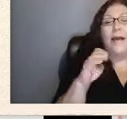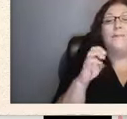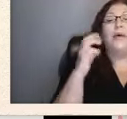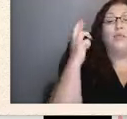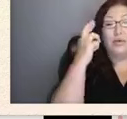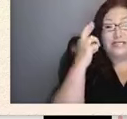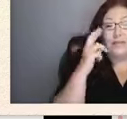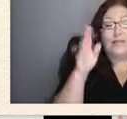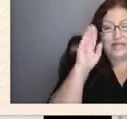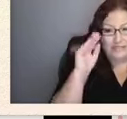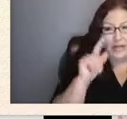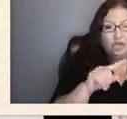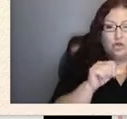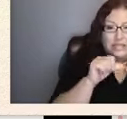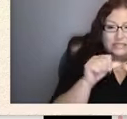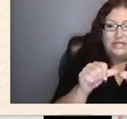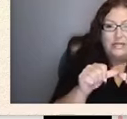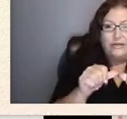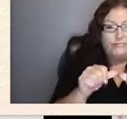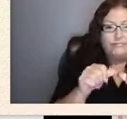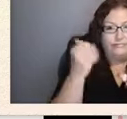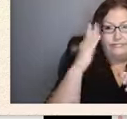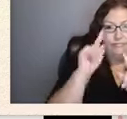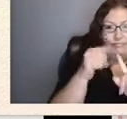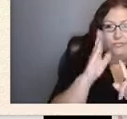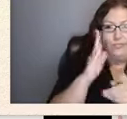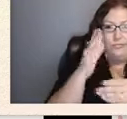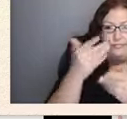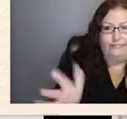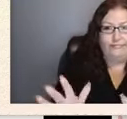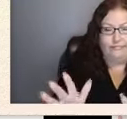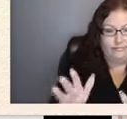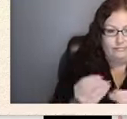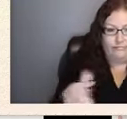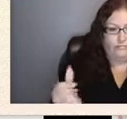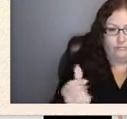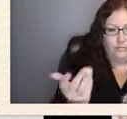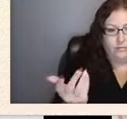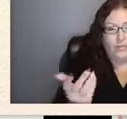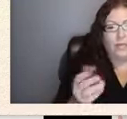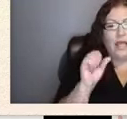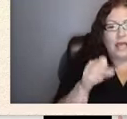indefinitely. It causes significant deficits in adaptive functioning.